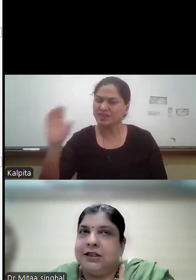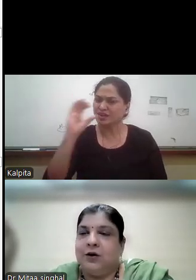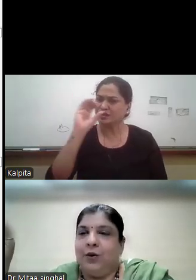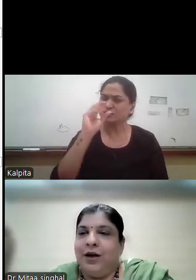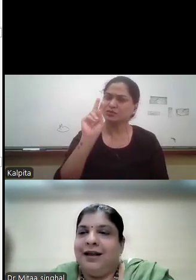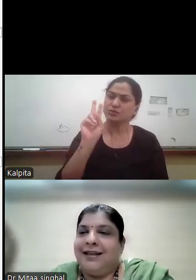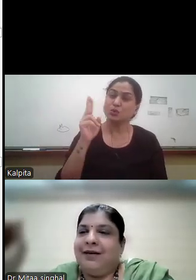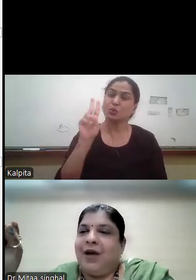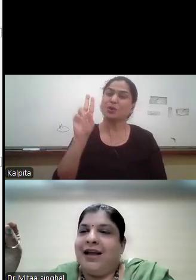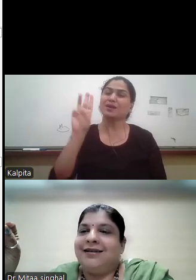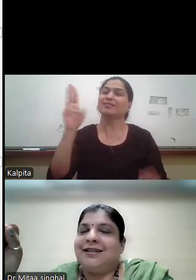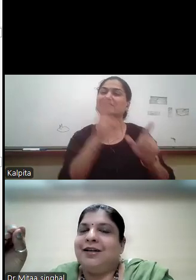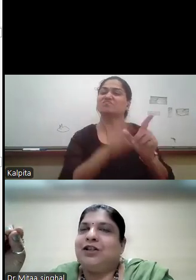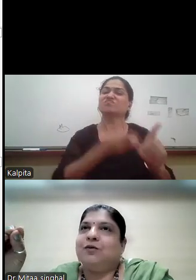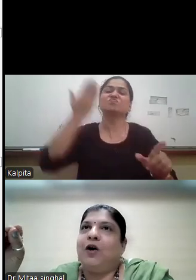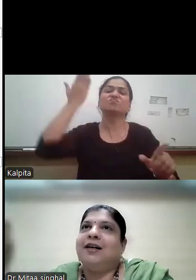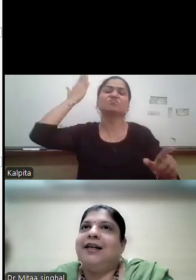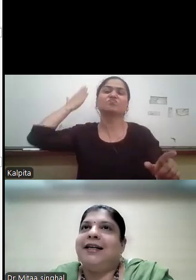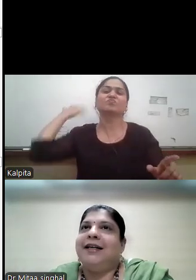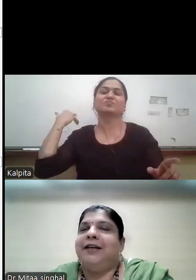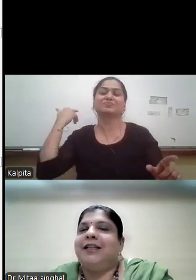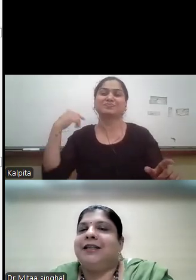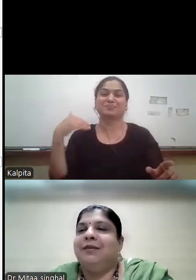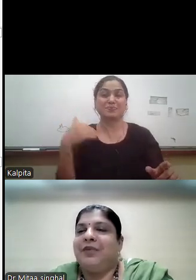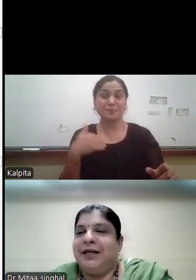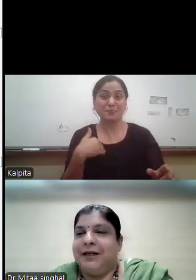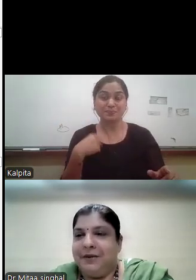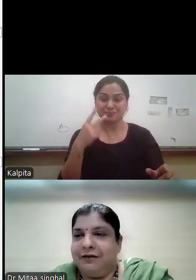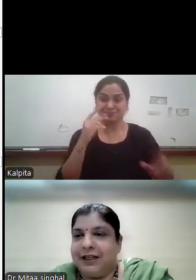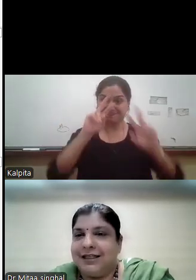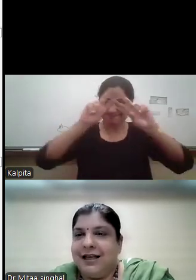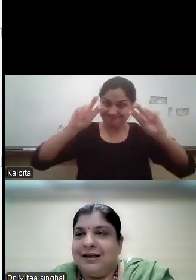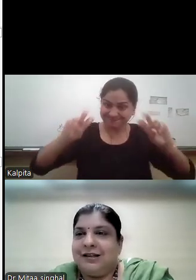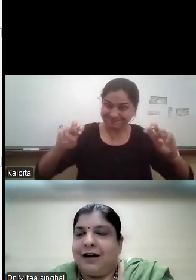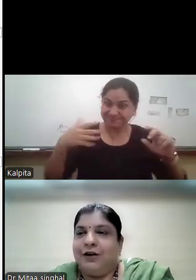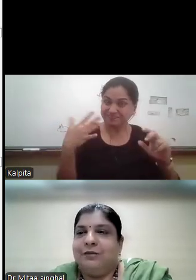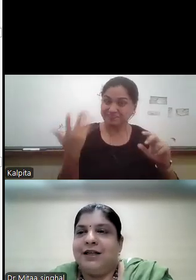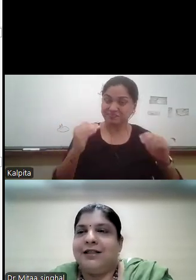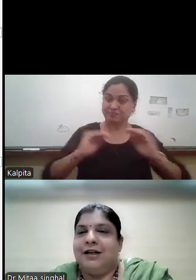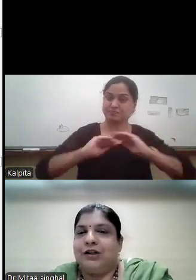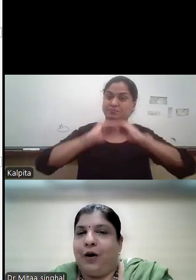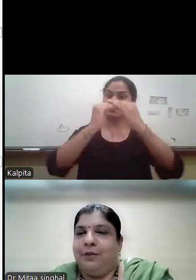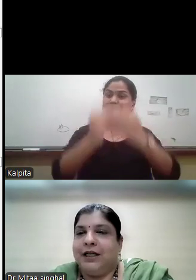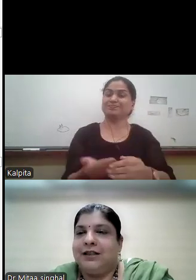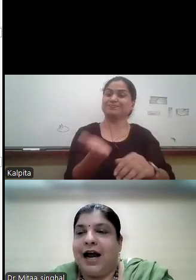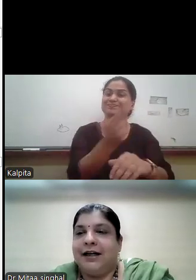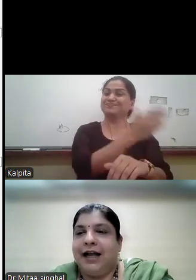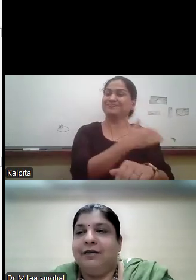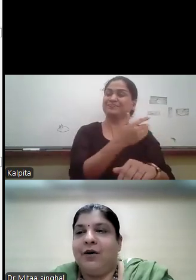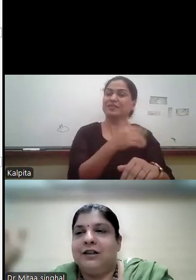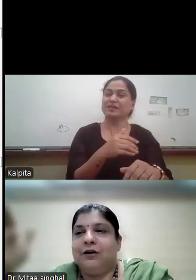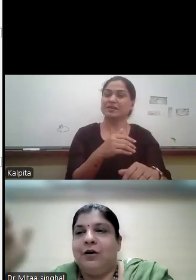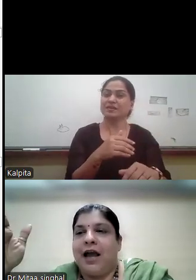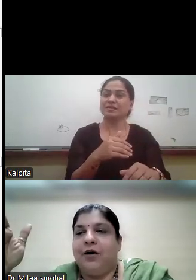23 years ago. Then my research was early intervention in preterm infants. So that was my research topic. So that